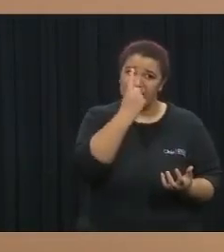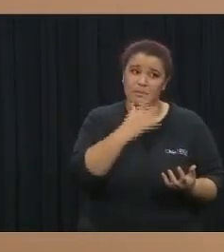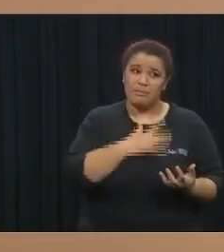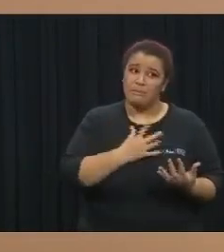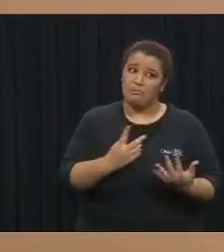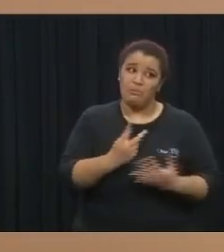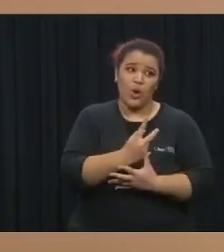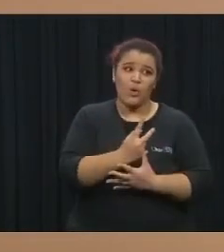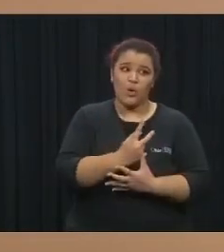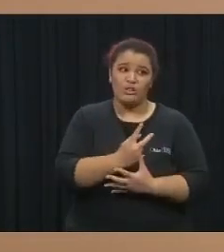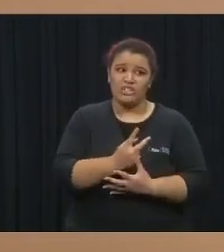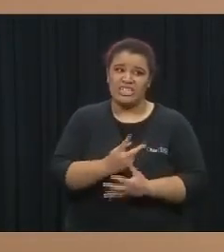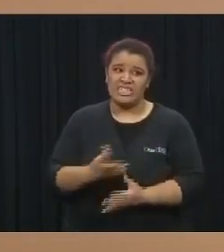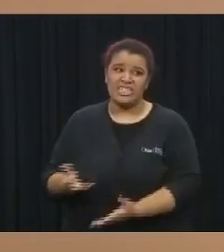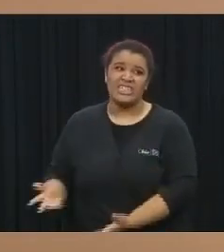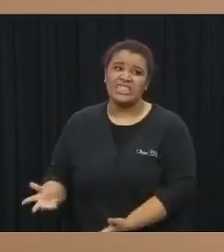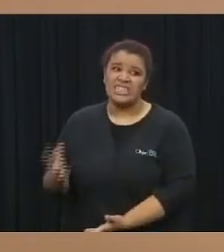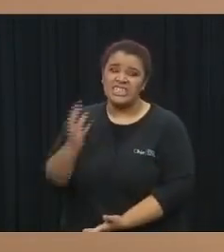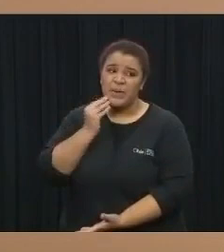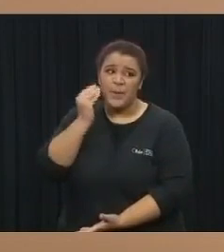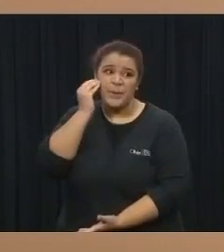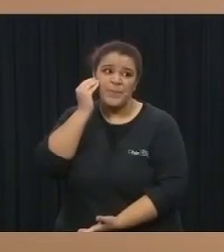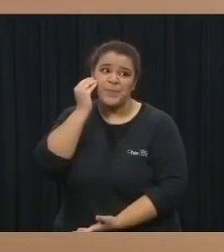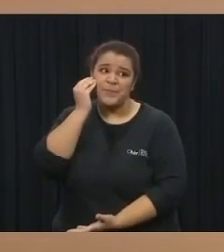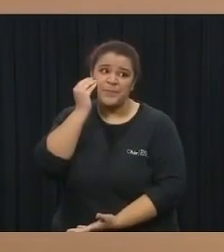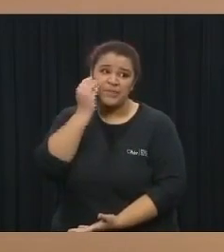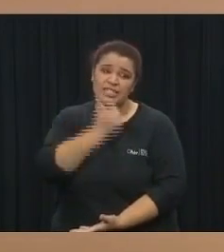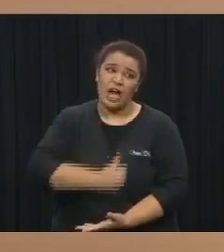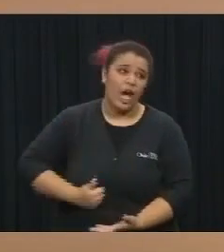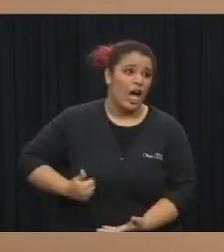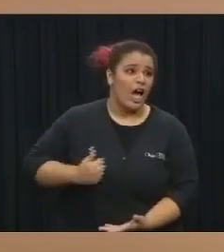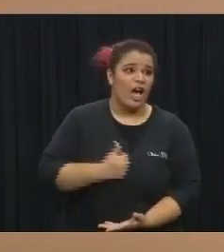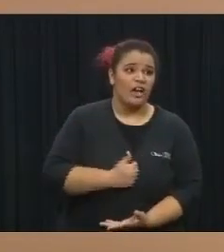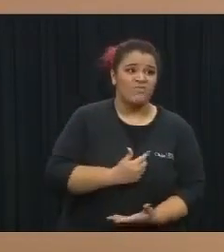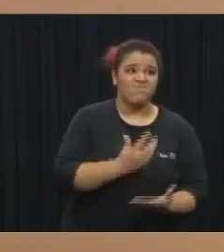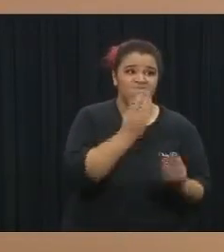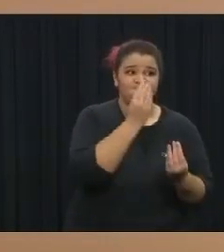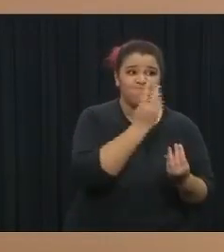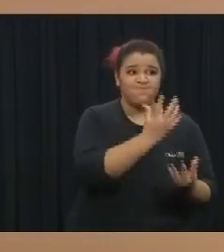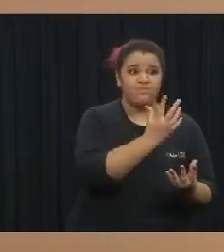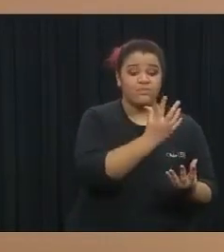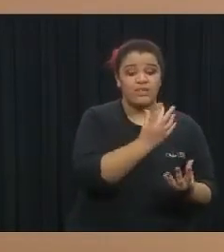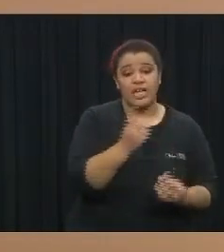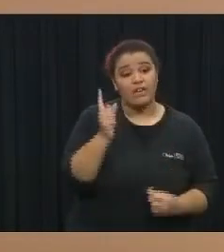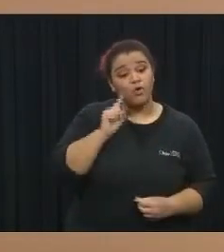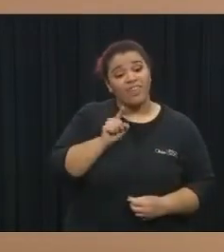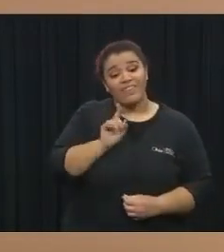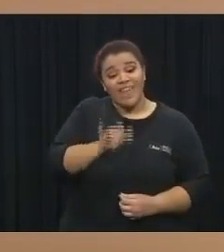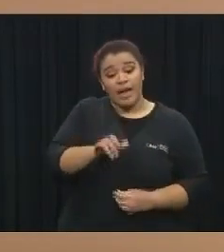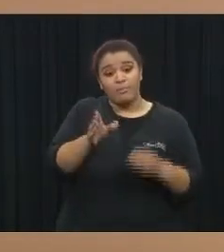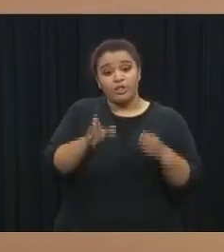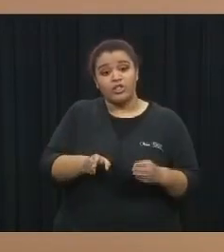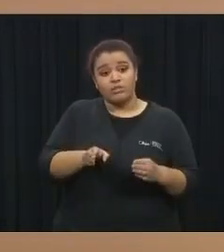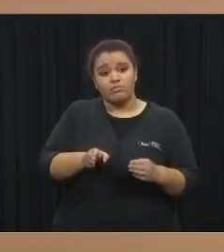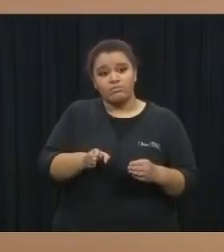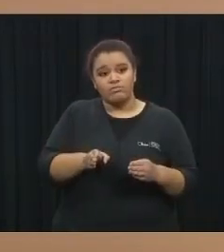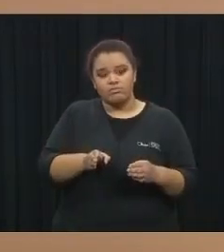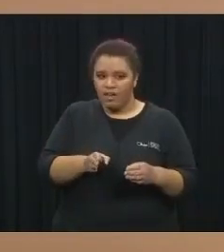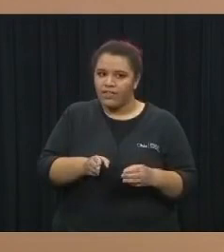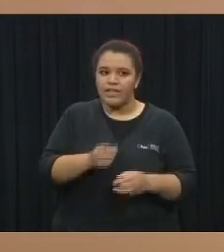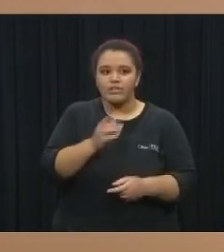taking care of something at home. And that will be the right choice to make. We'll all be making